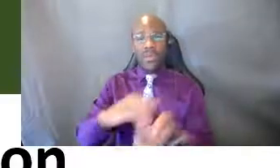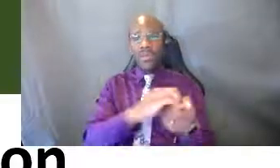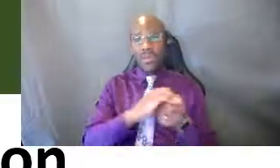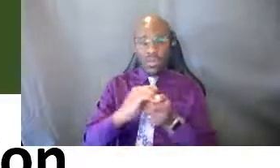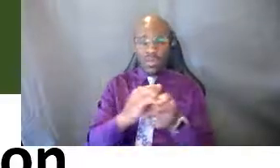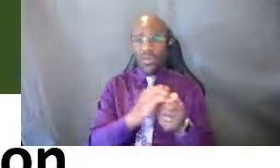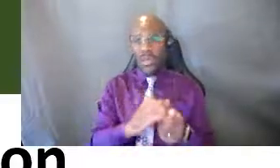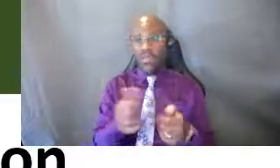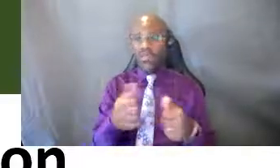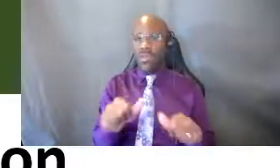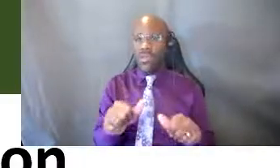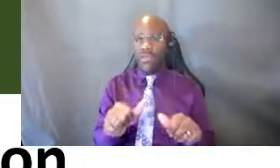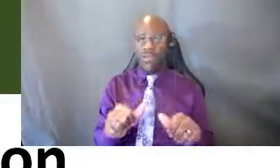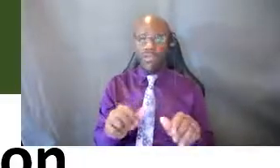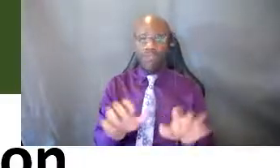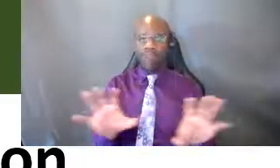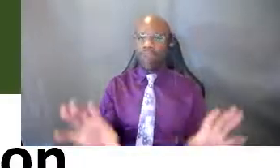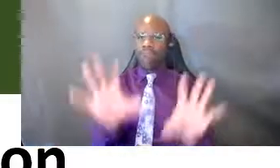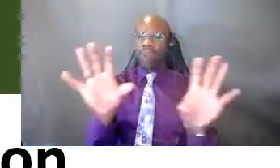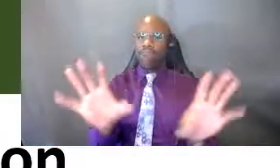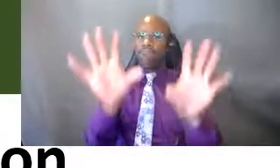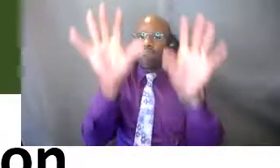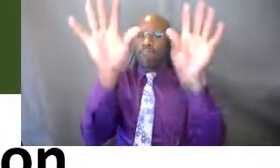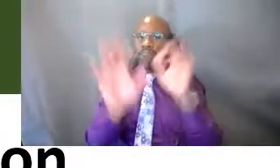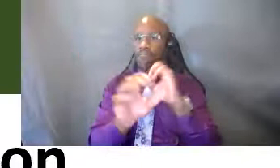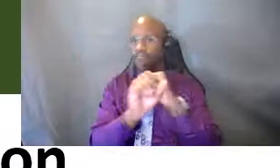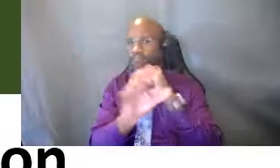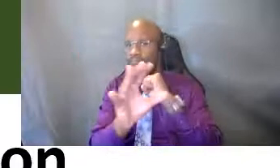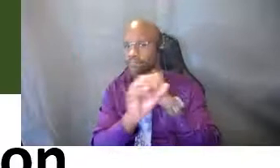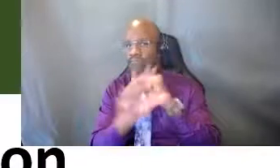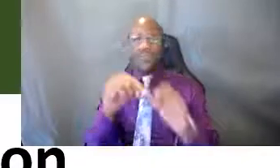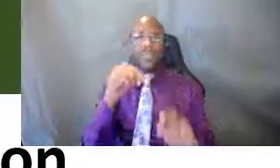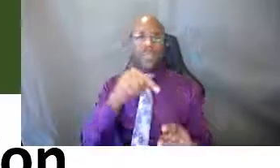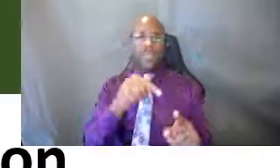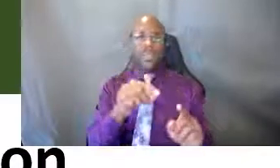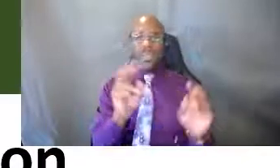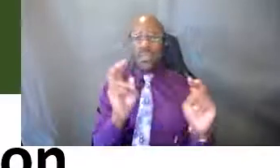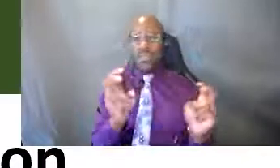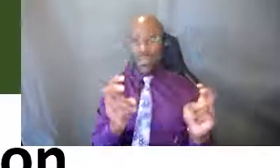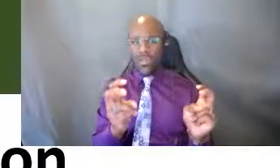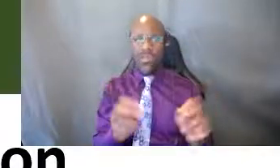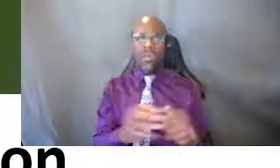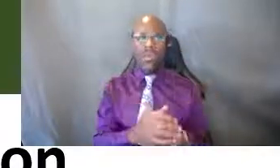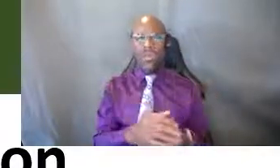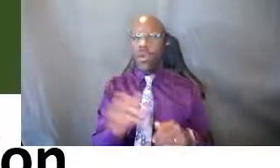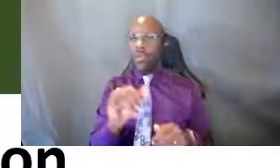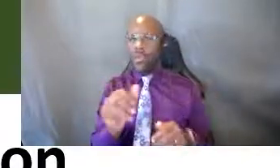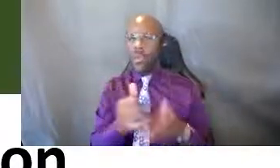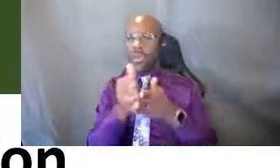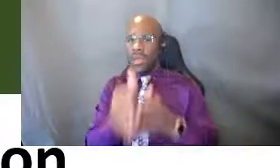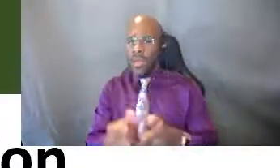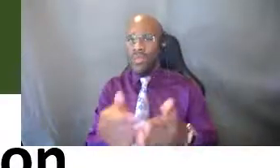this issue and bring it to the attention of the public and the general public, as well as